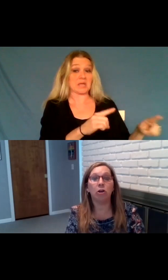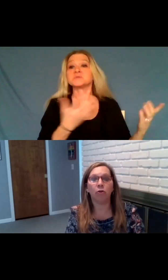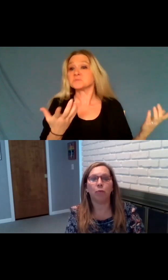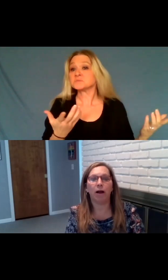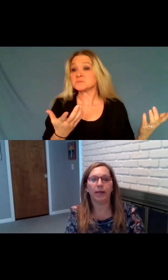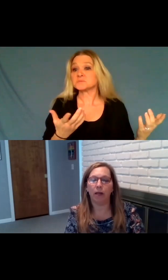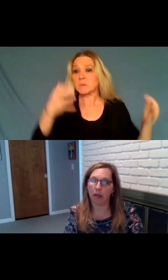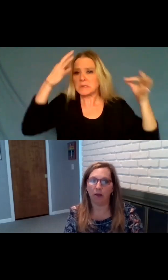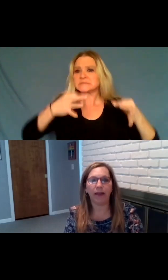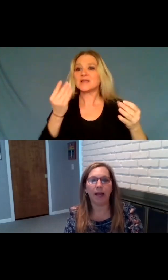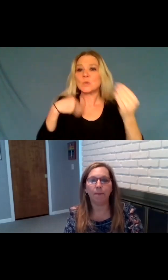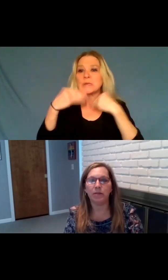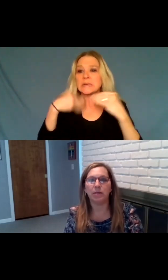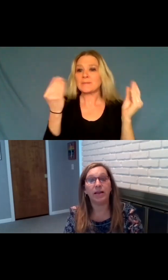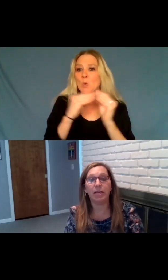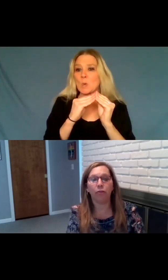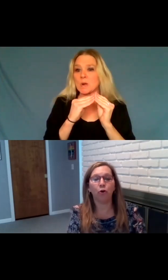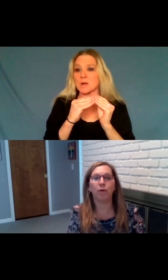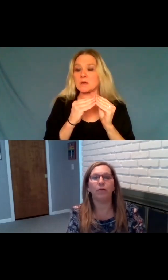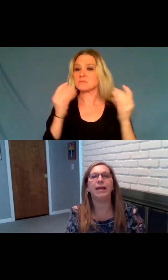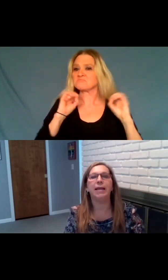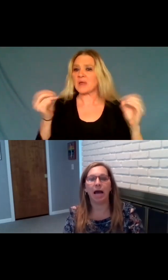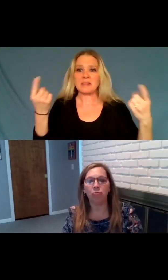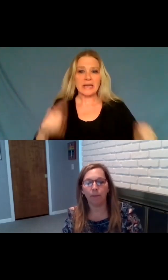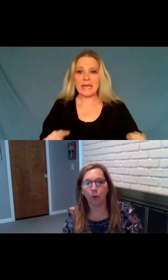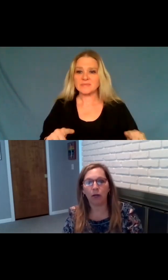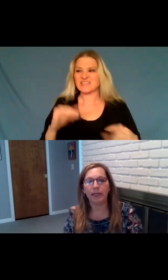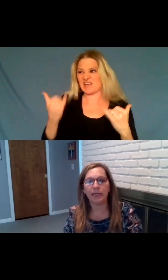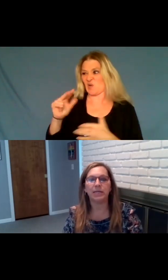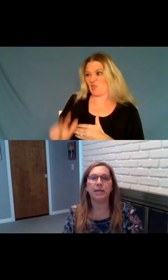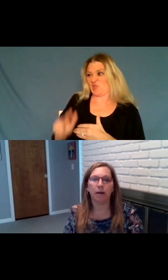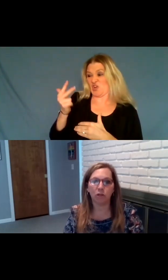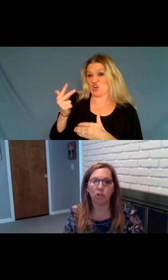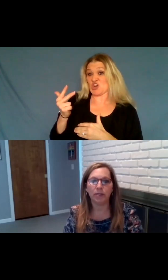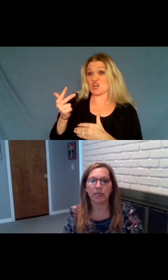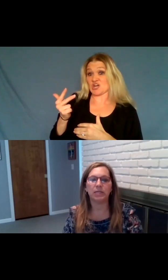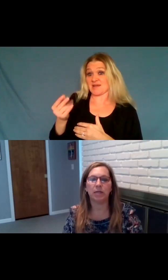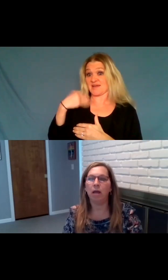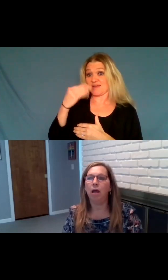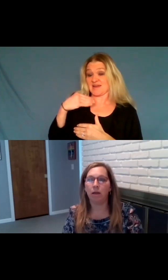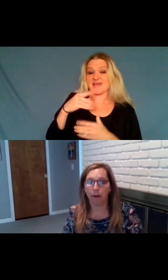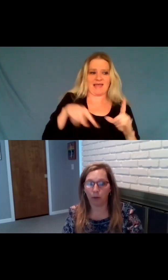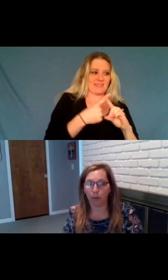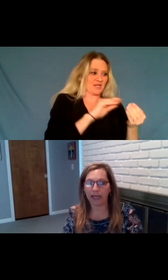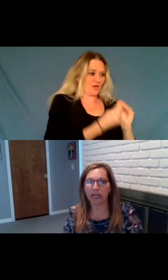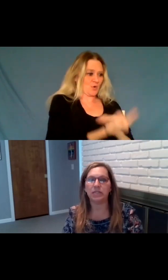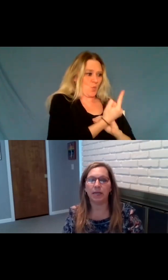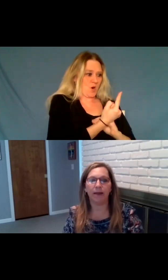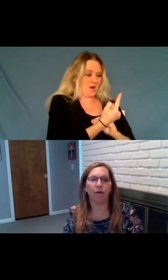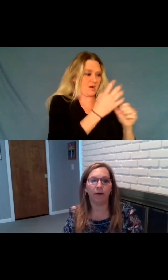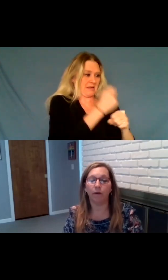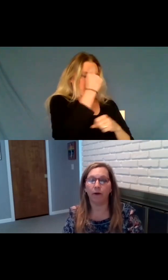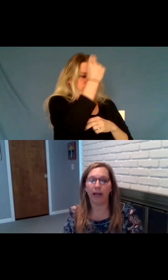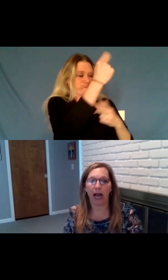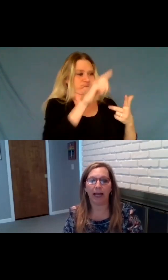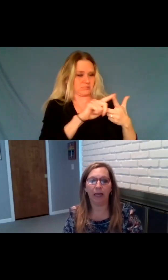eat another brownie and nothing happens. And they eat a third brownie, and now number 1 kicks in, and number 2 kicks in, and number 3 kicks in, and